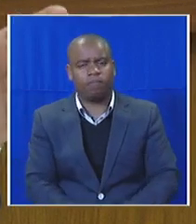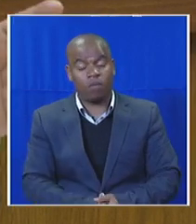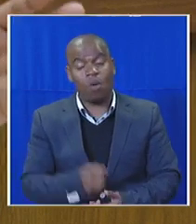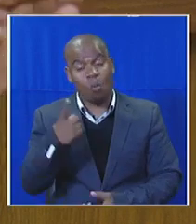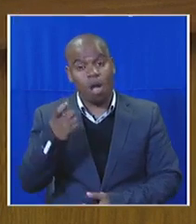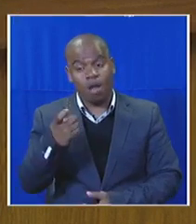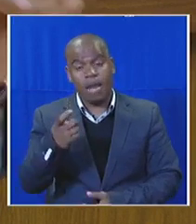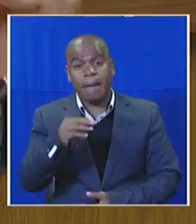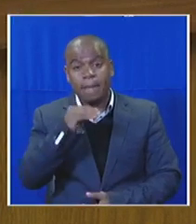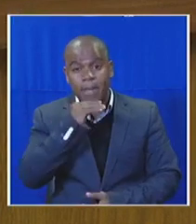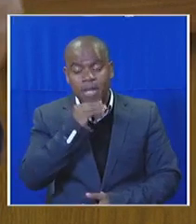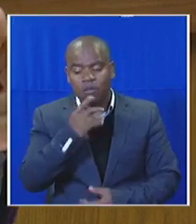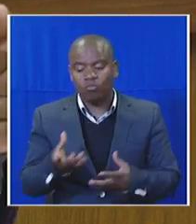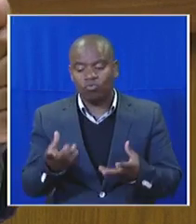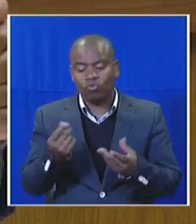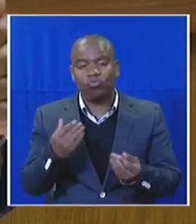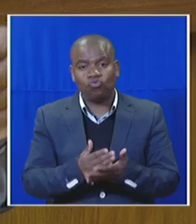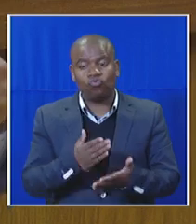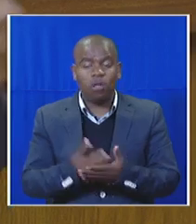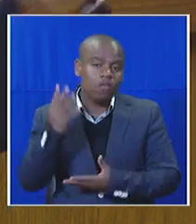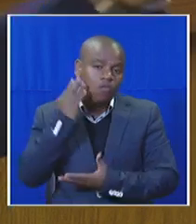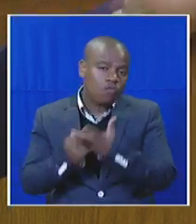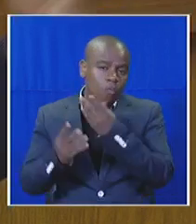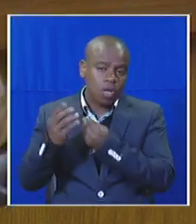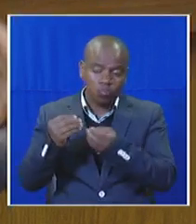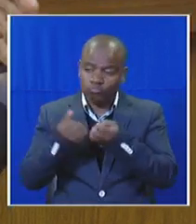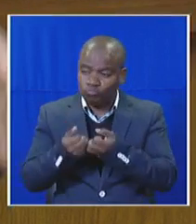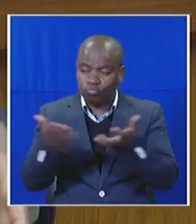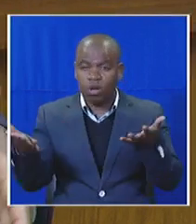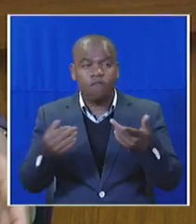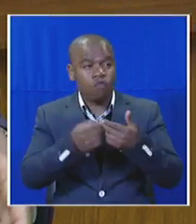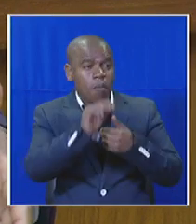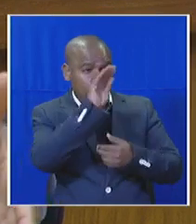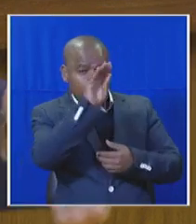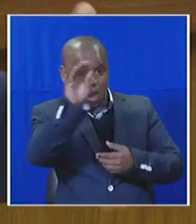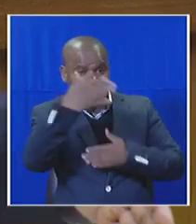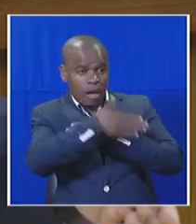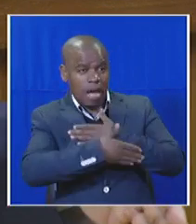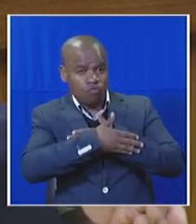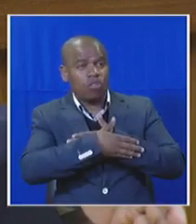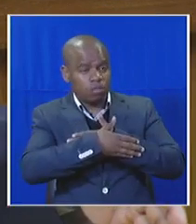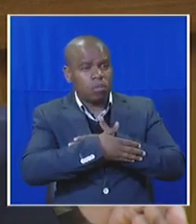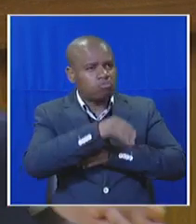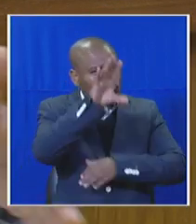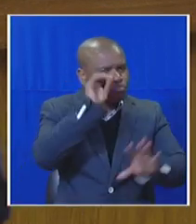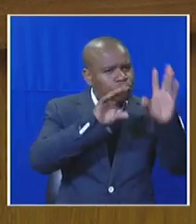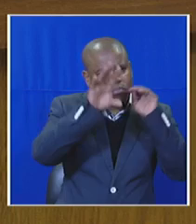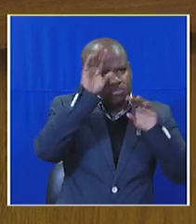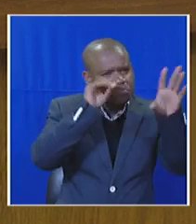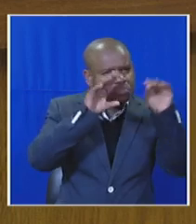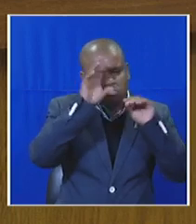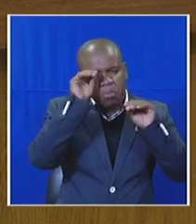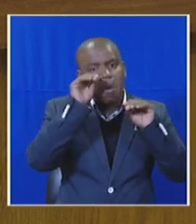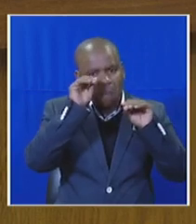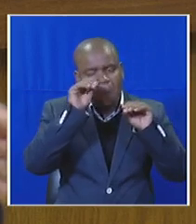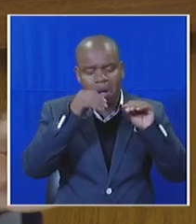example, to provide information from other countries about companies that come from other countries